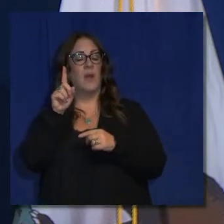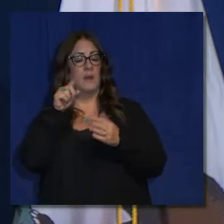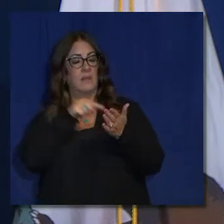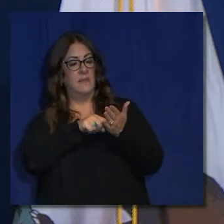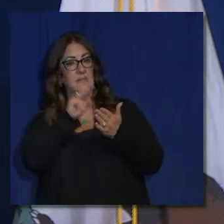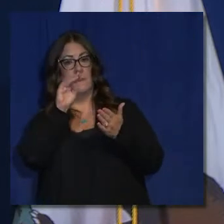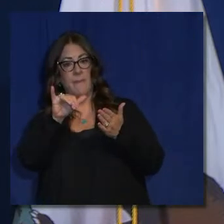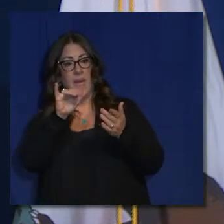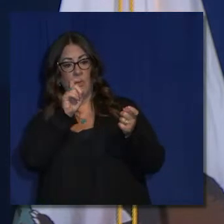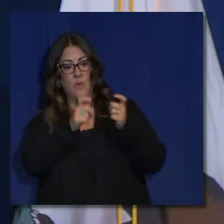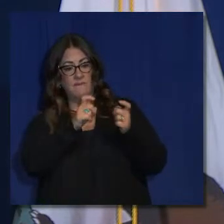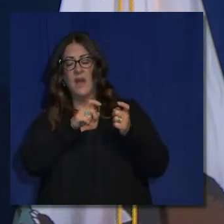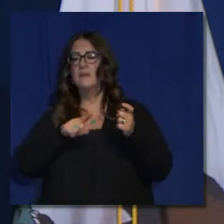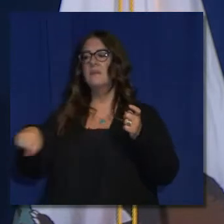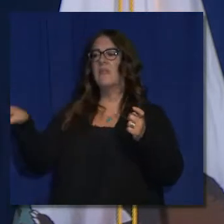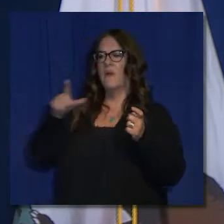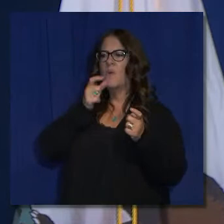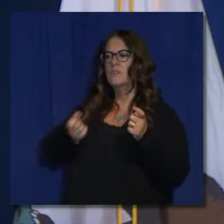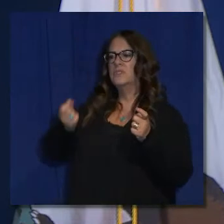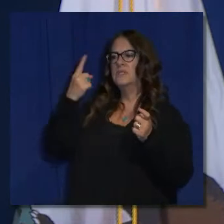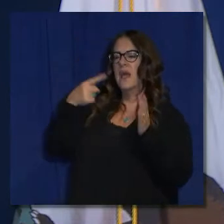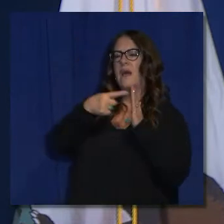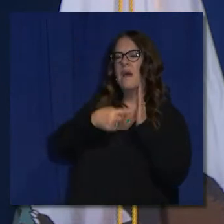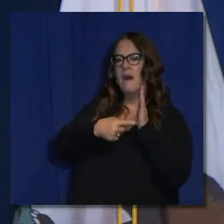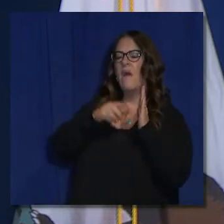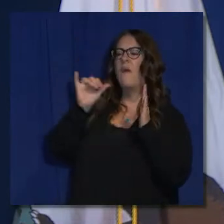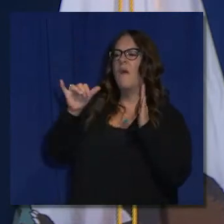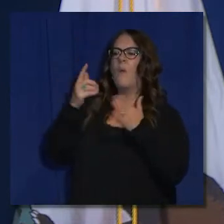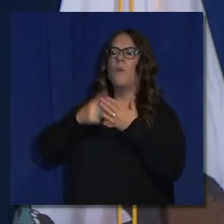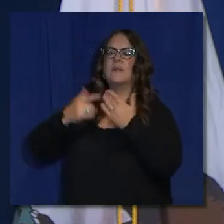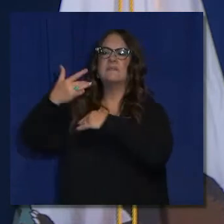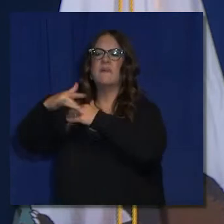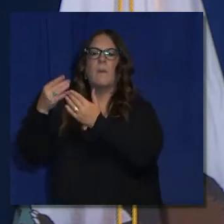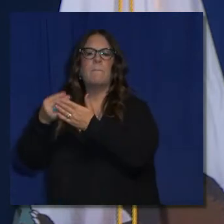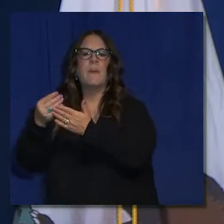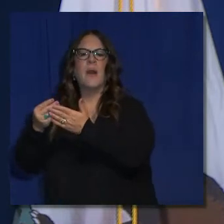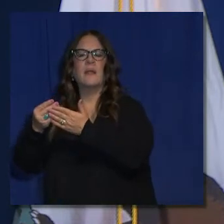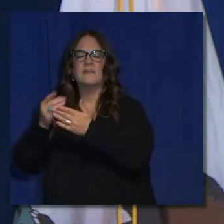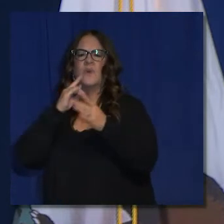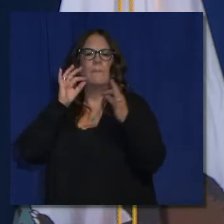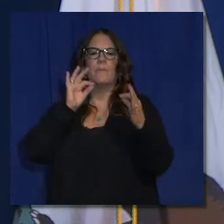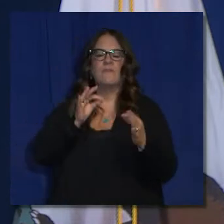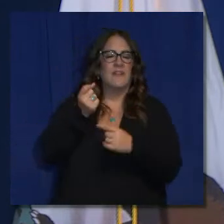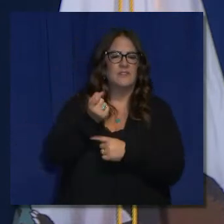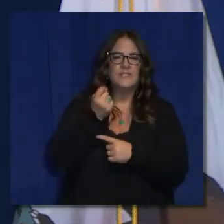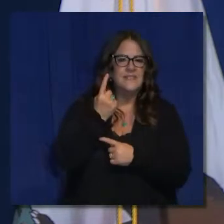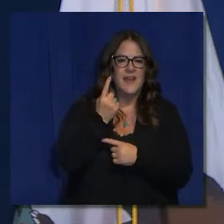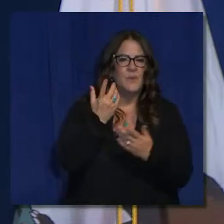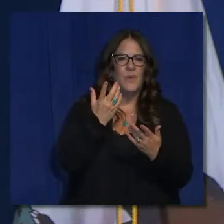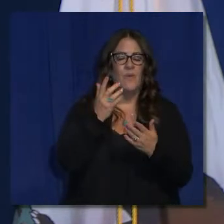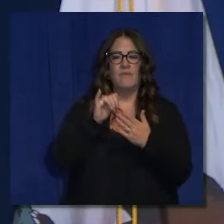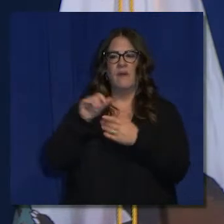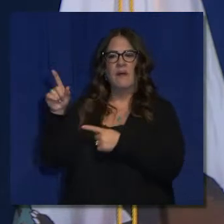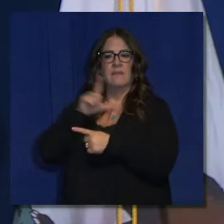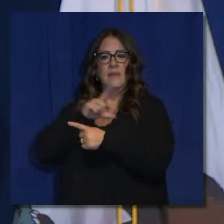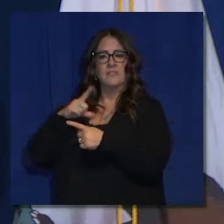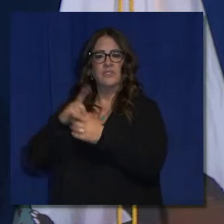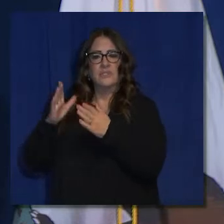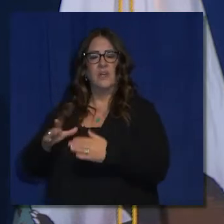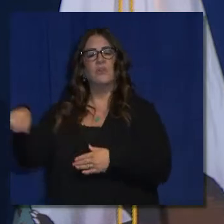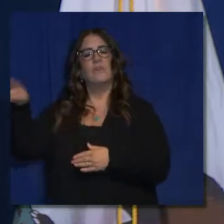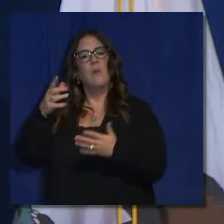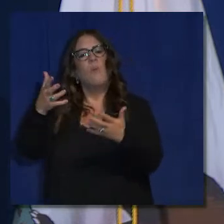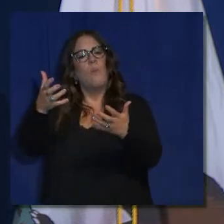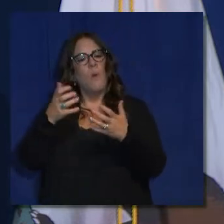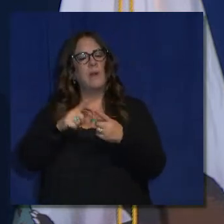revise landed so they'll understand exactly what's the available pool of money. So it's perfectly understandable that the legislature wanted